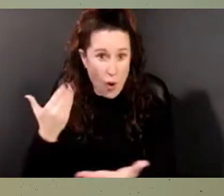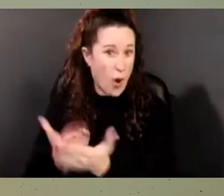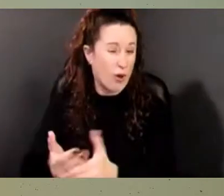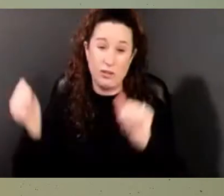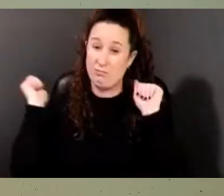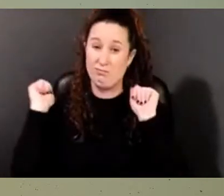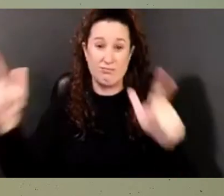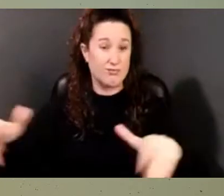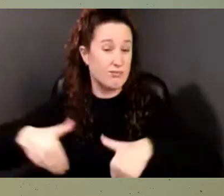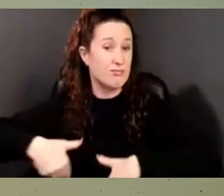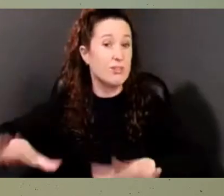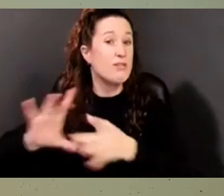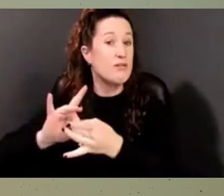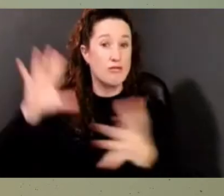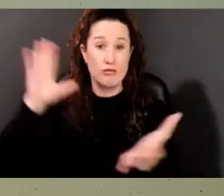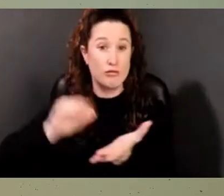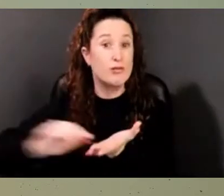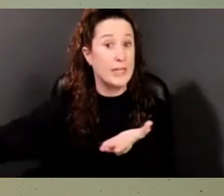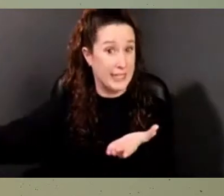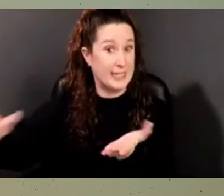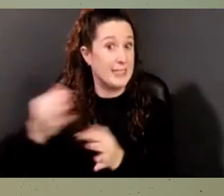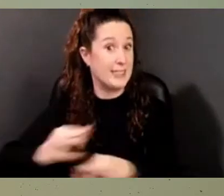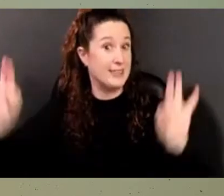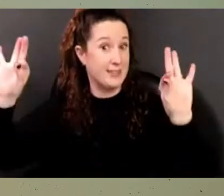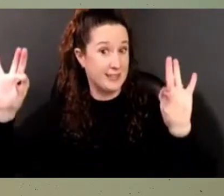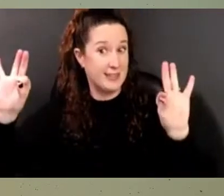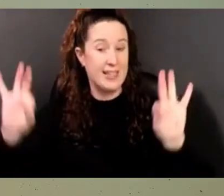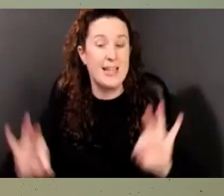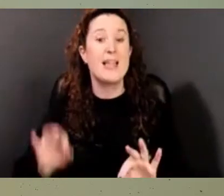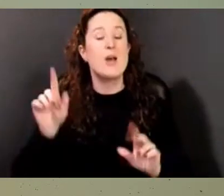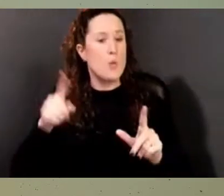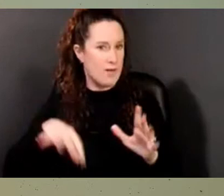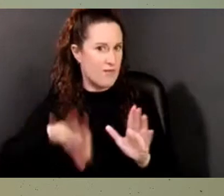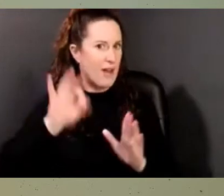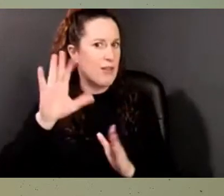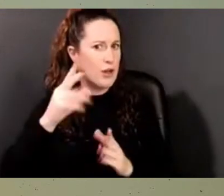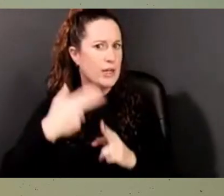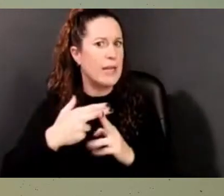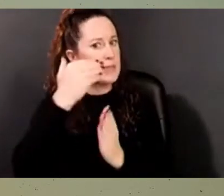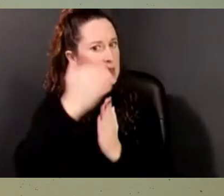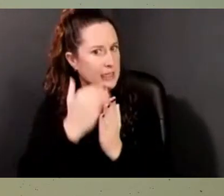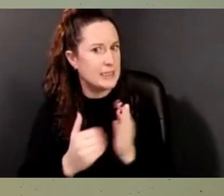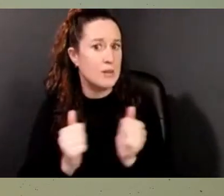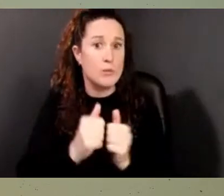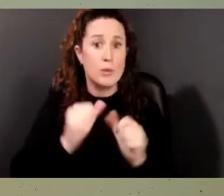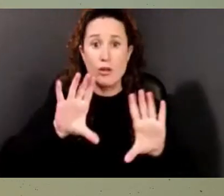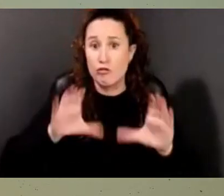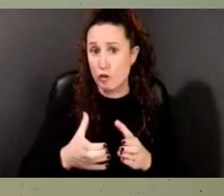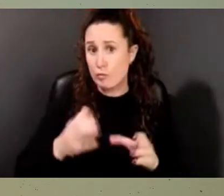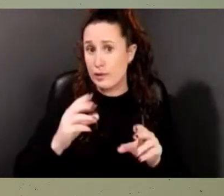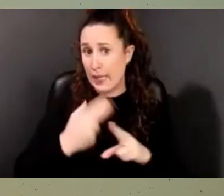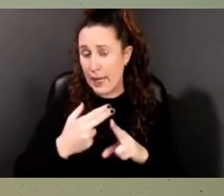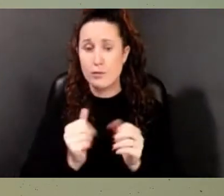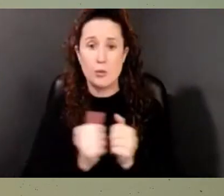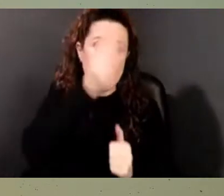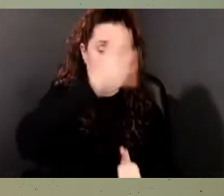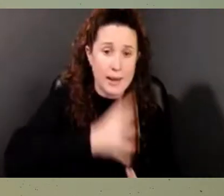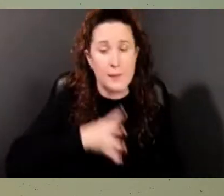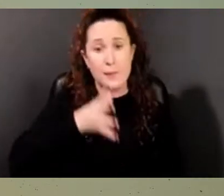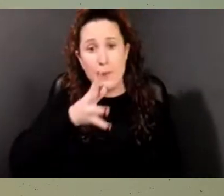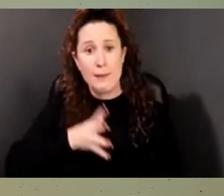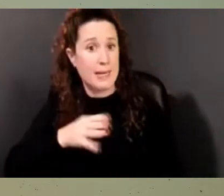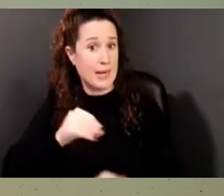bondage. These individuals were listed in family groupings with the names of the men, the women, and then the children